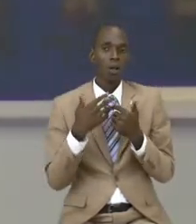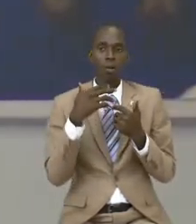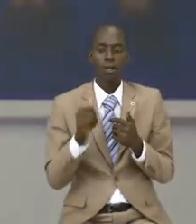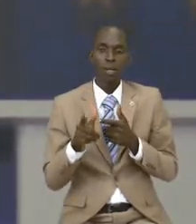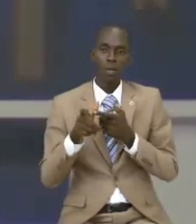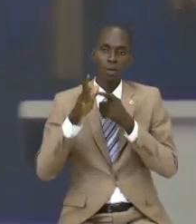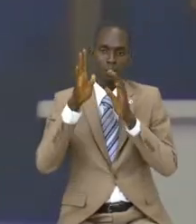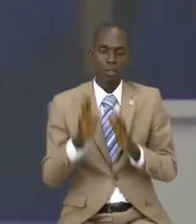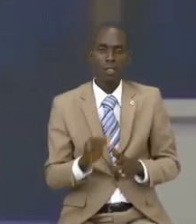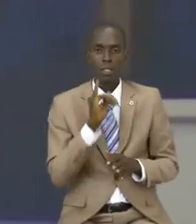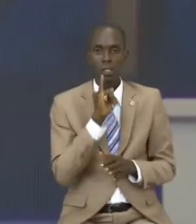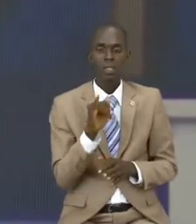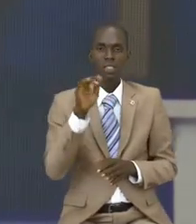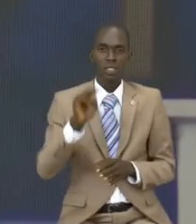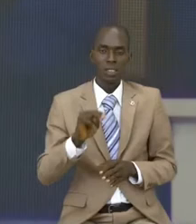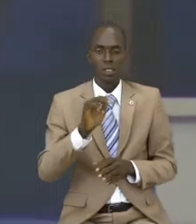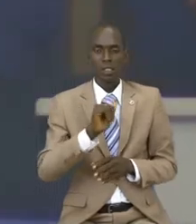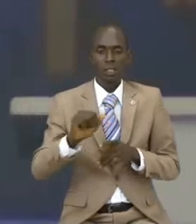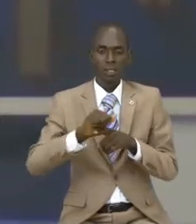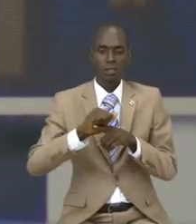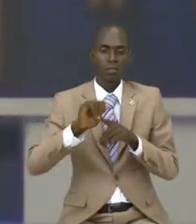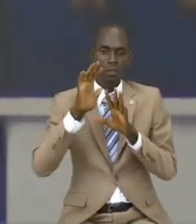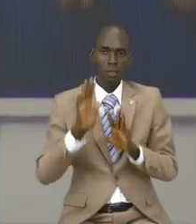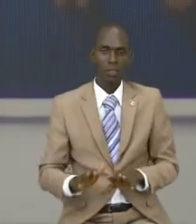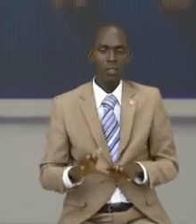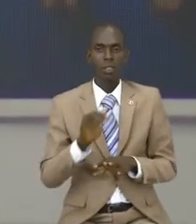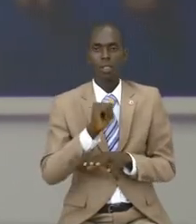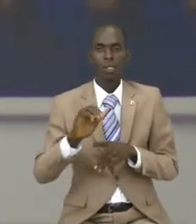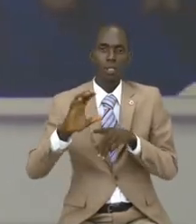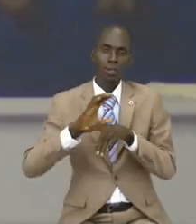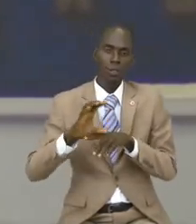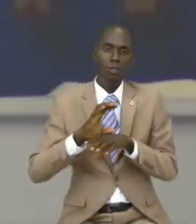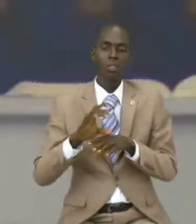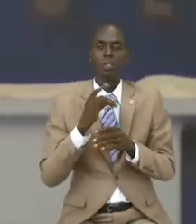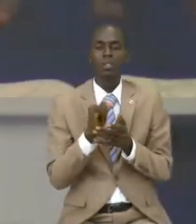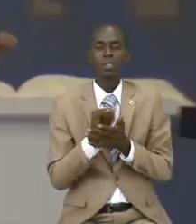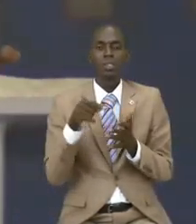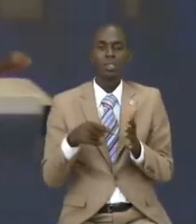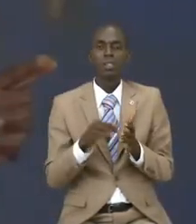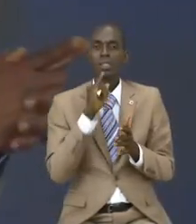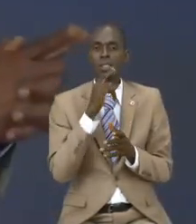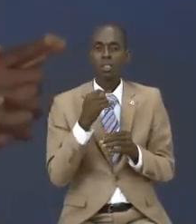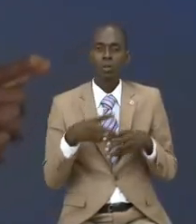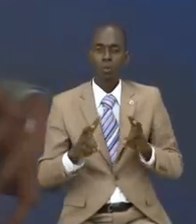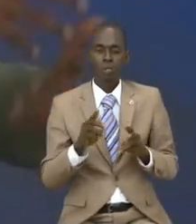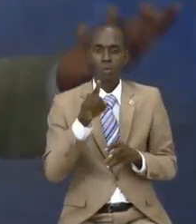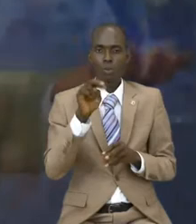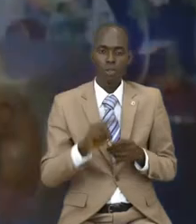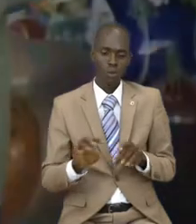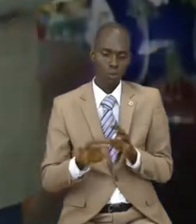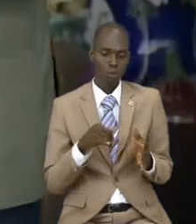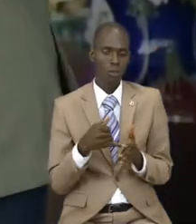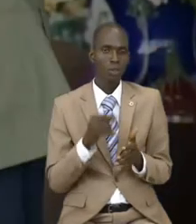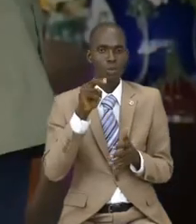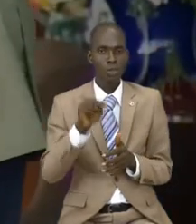a trainer. He needs somebody to say, this is the way how to do it. And he needs